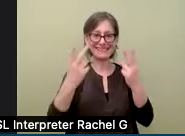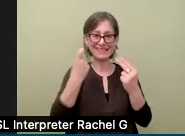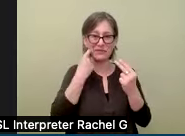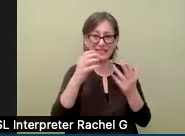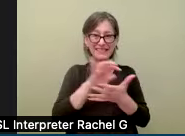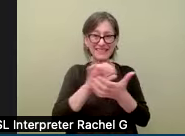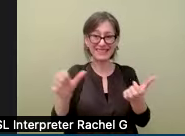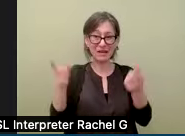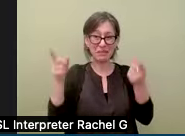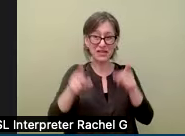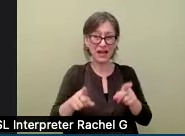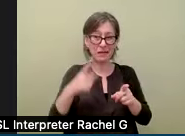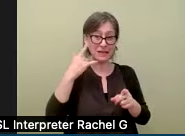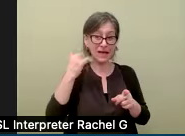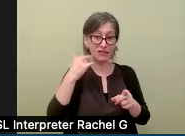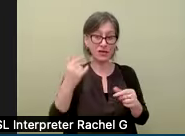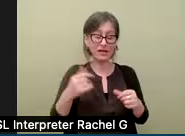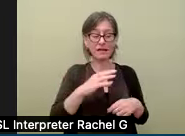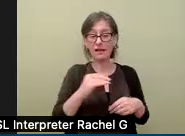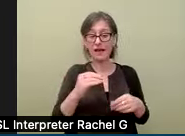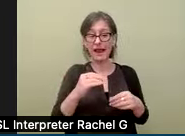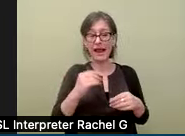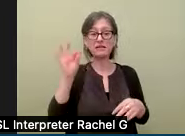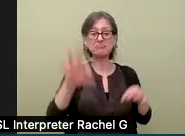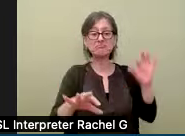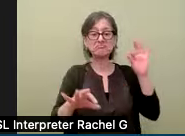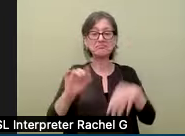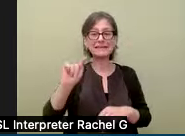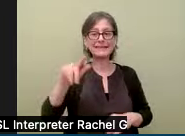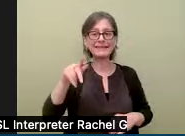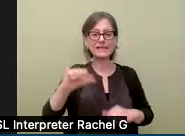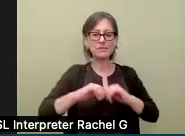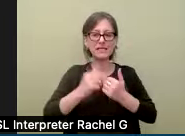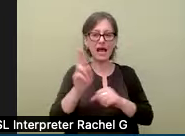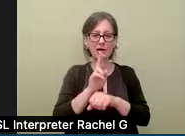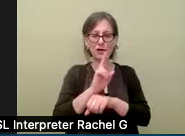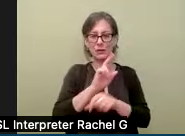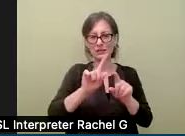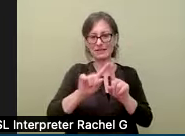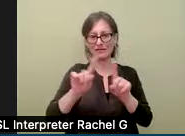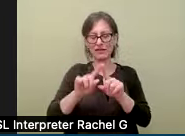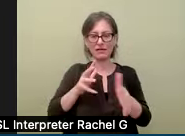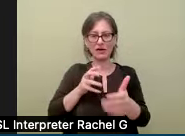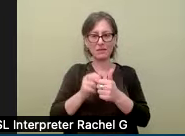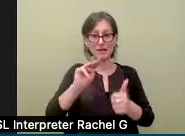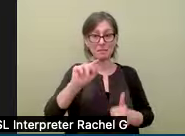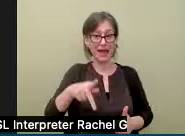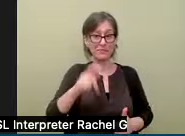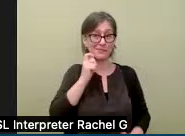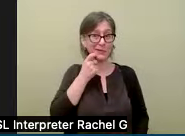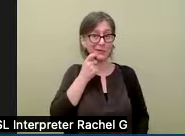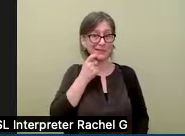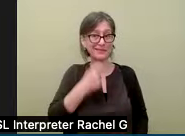damaging tsunami events in California, and get tips on how to use the updated tsunami hazard area maps. Sounds pretty good, right?